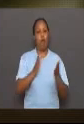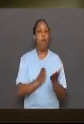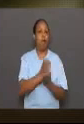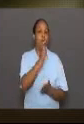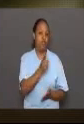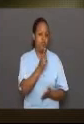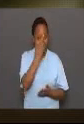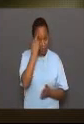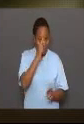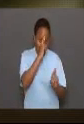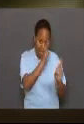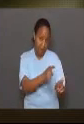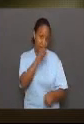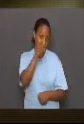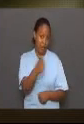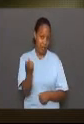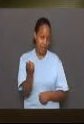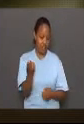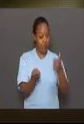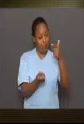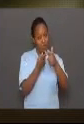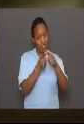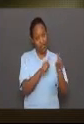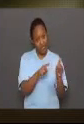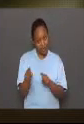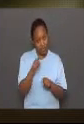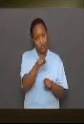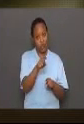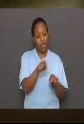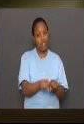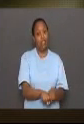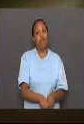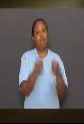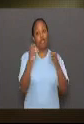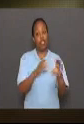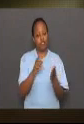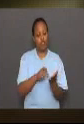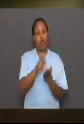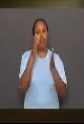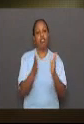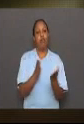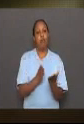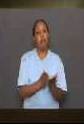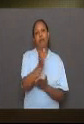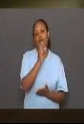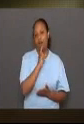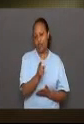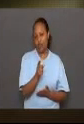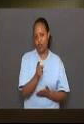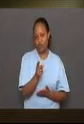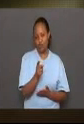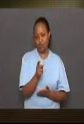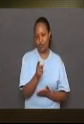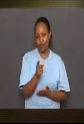human right to be treated with respect, and it violates her democratic